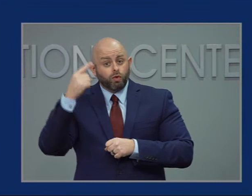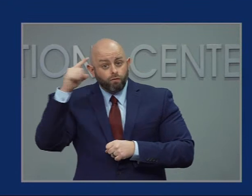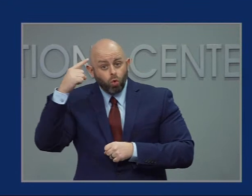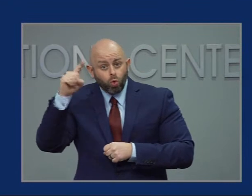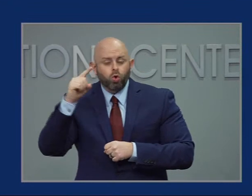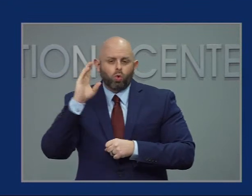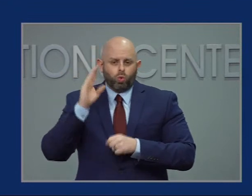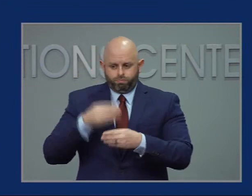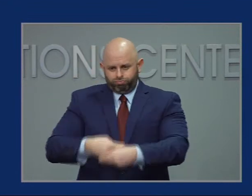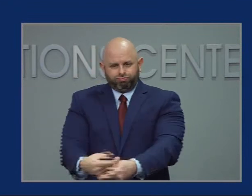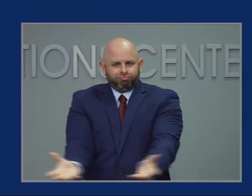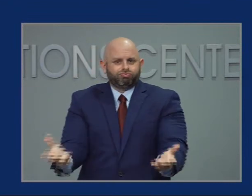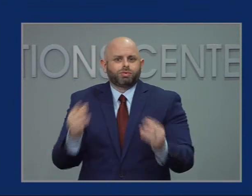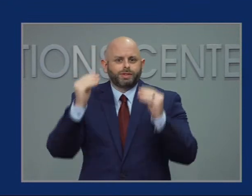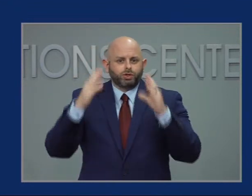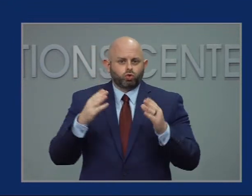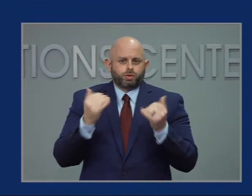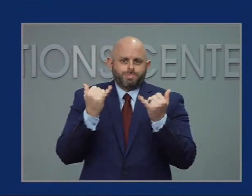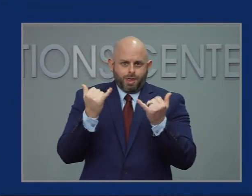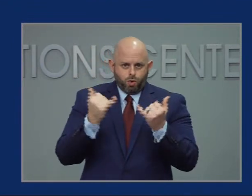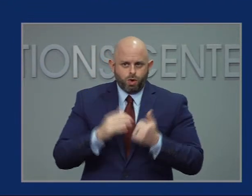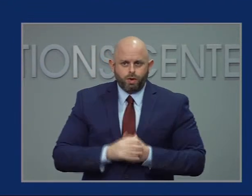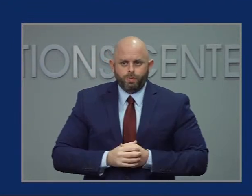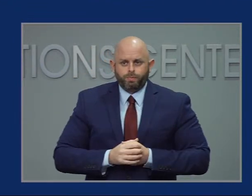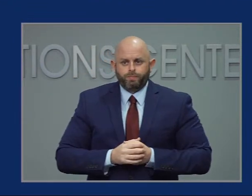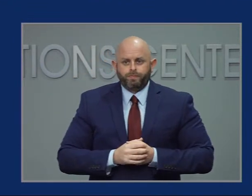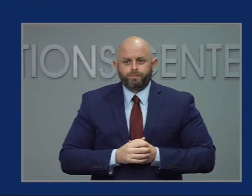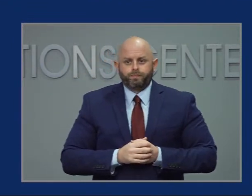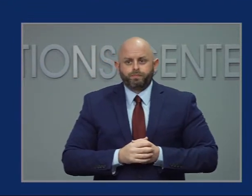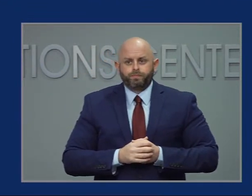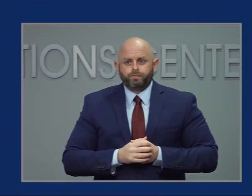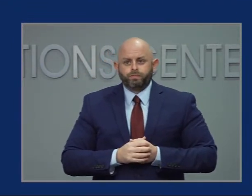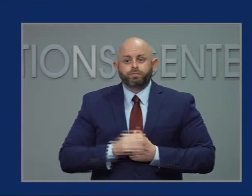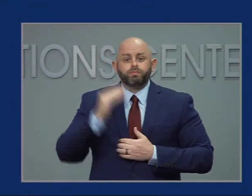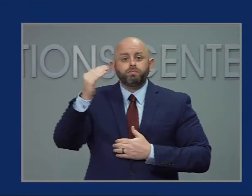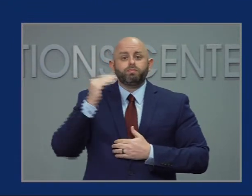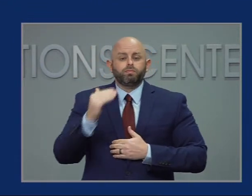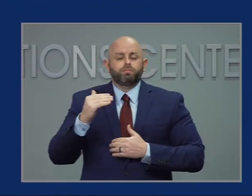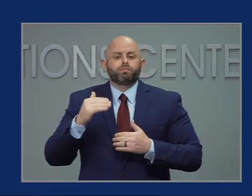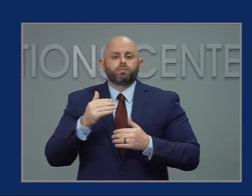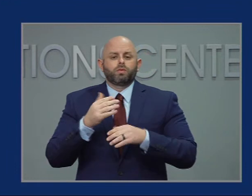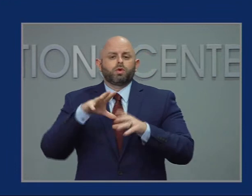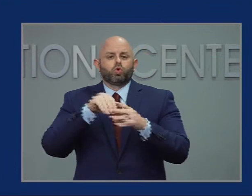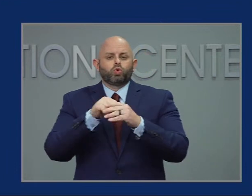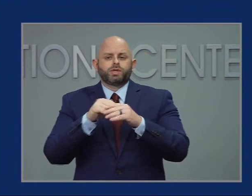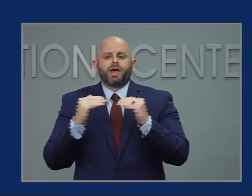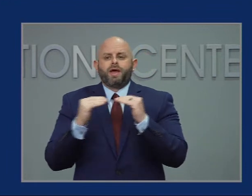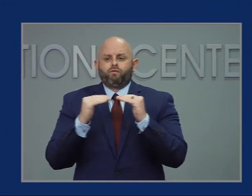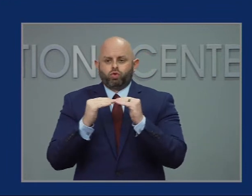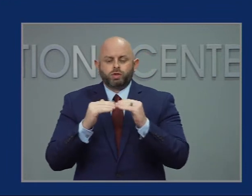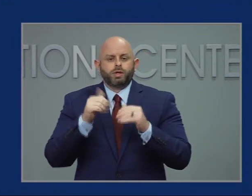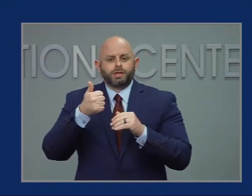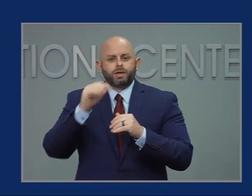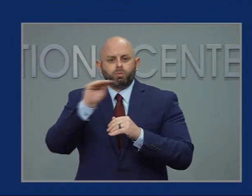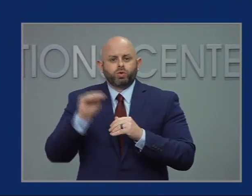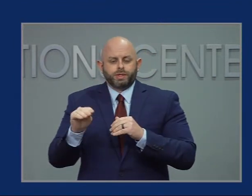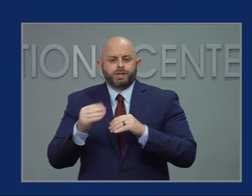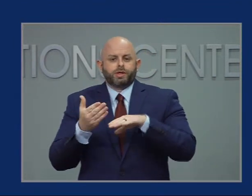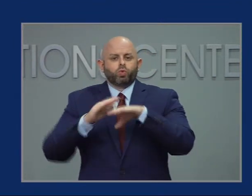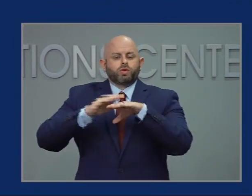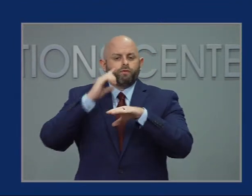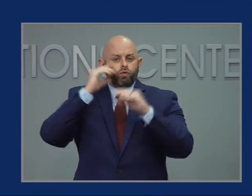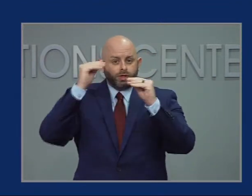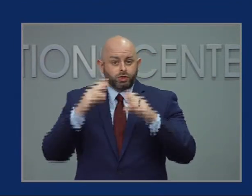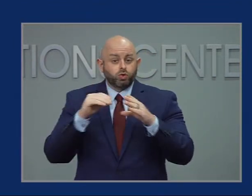effective immediately. In addition, it includes an average 10% recurring increase for teachers